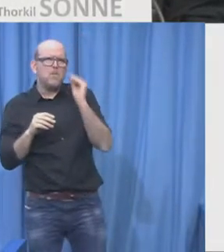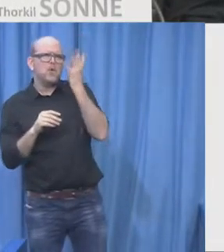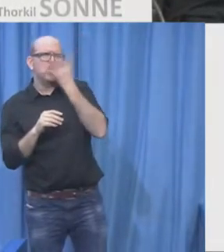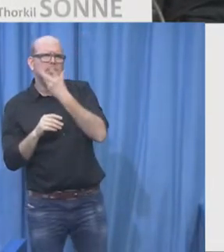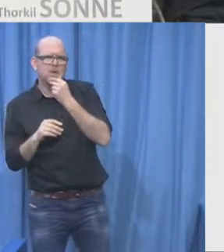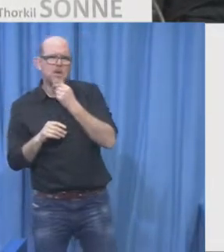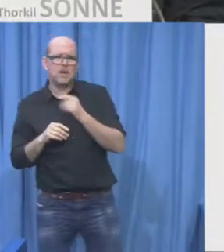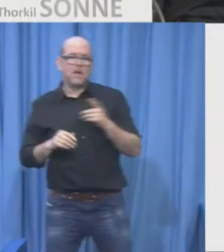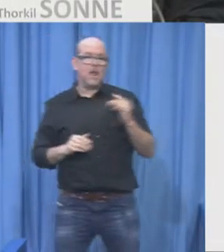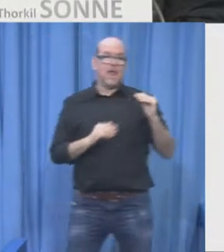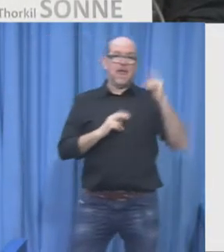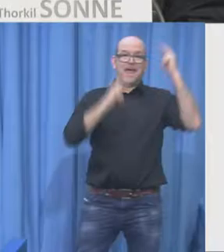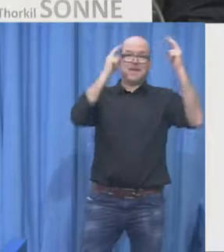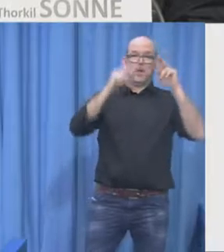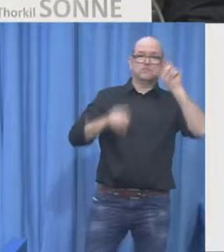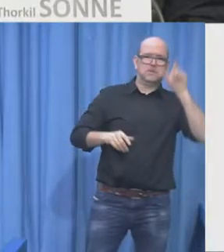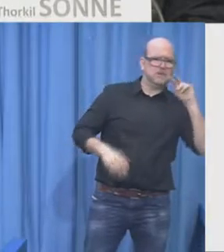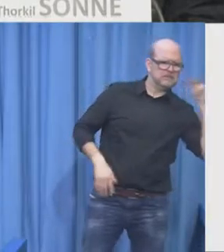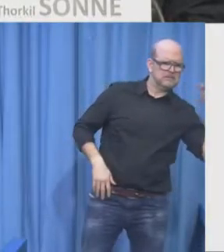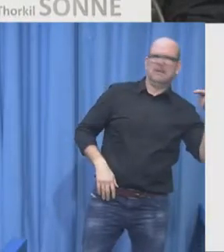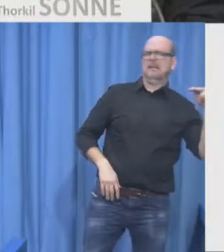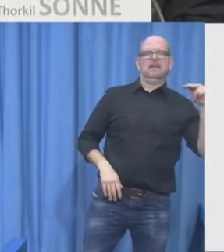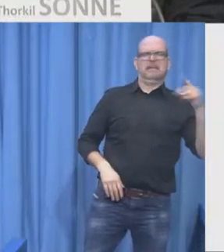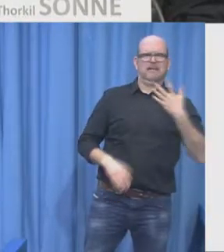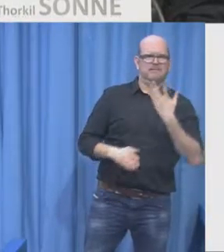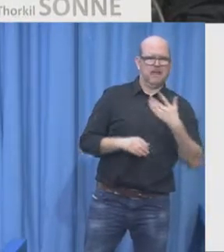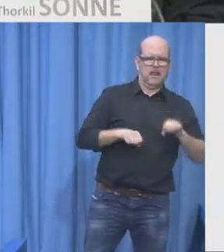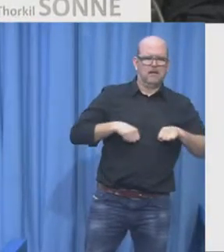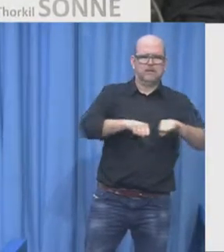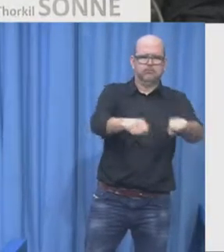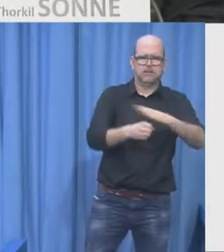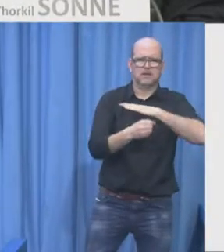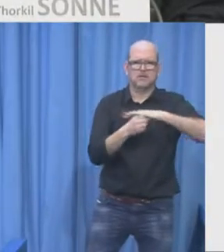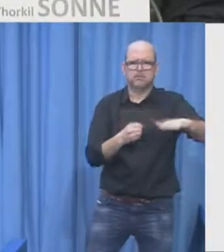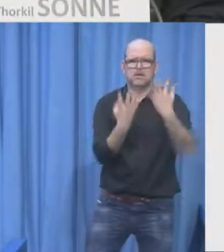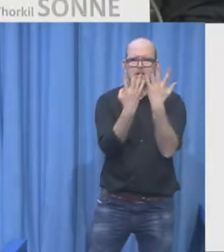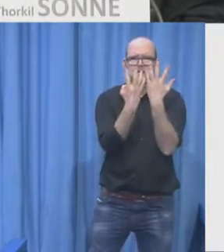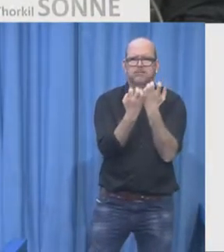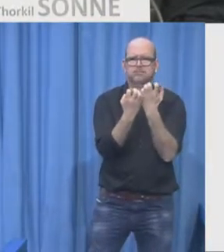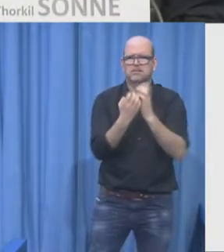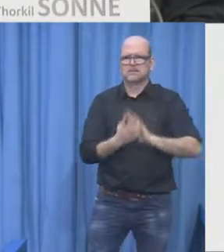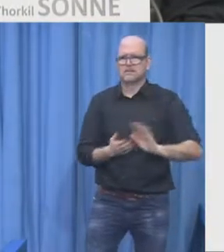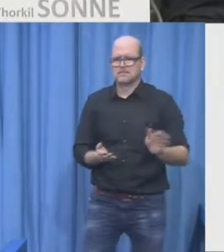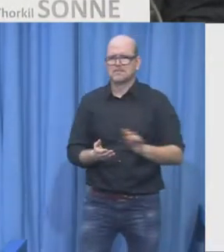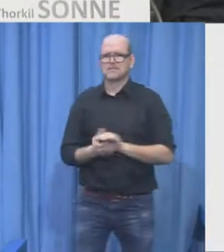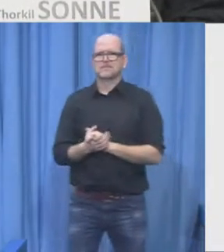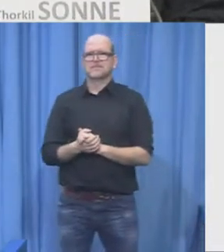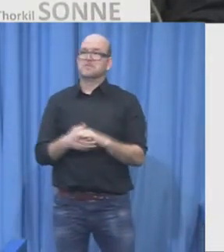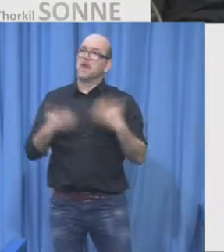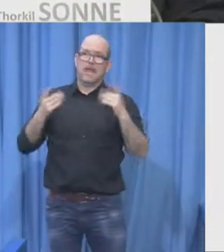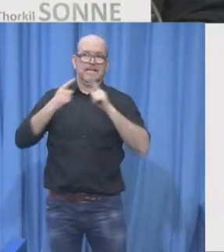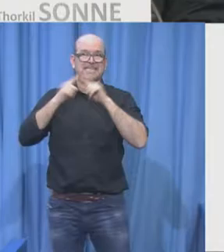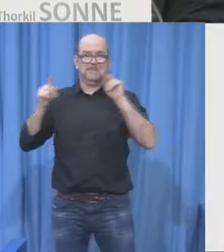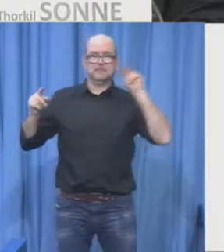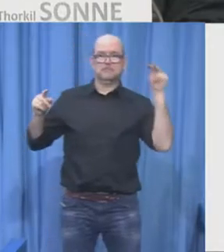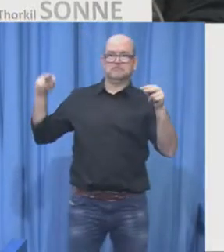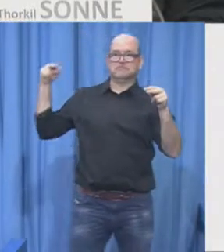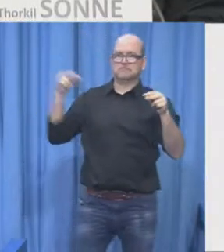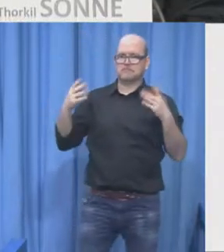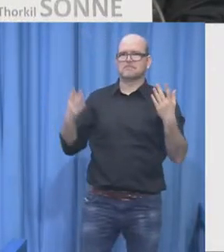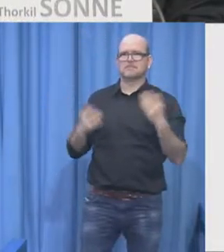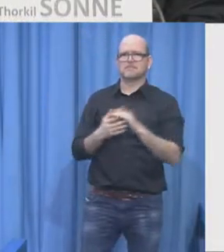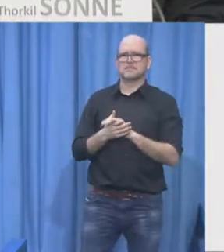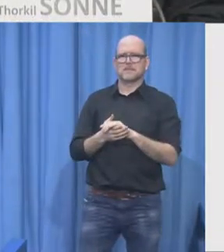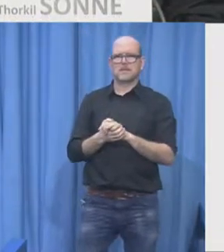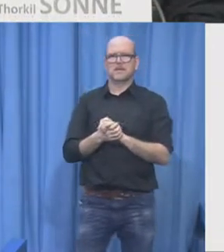situation in the garden. But what is a weed? A weed is really a flower in an unwanted place. If you take it